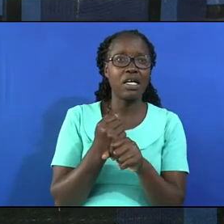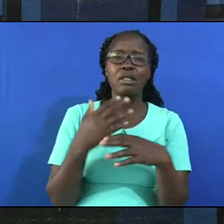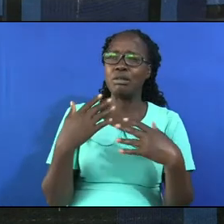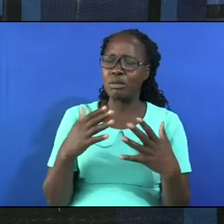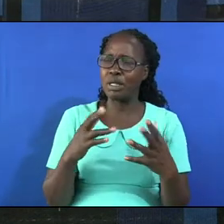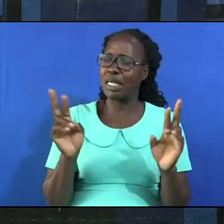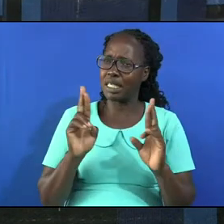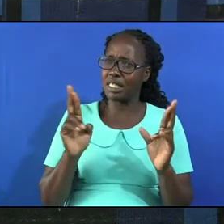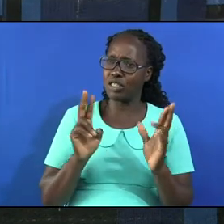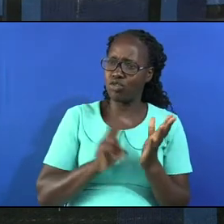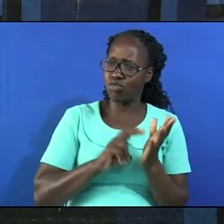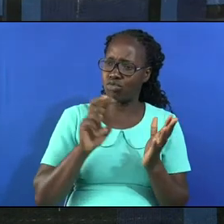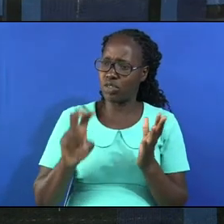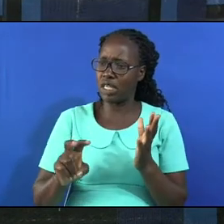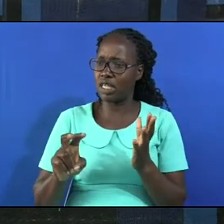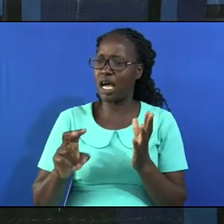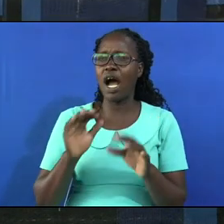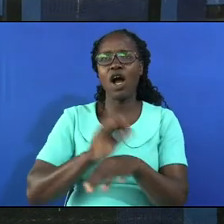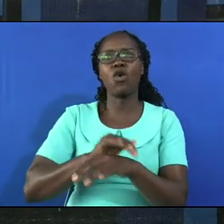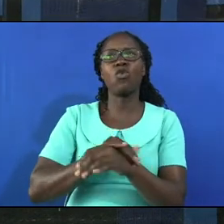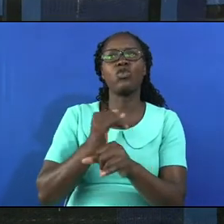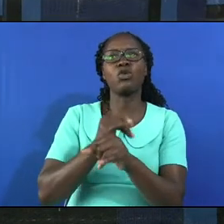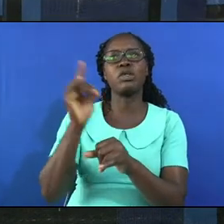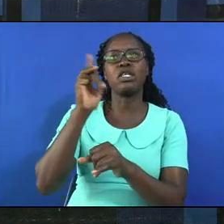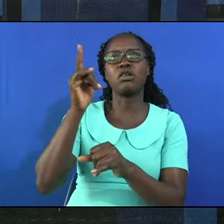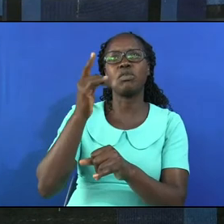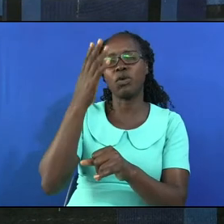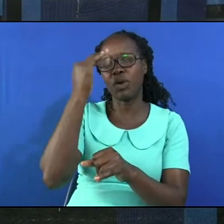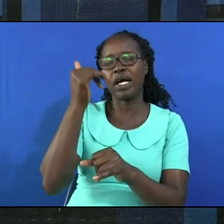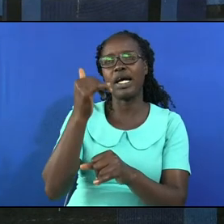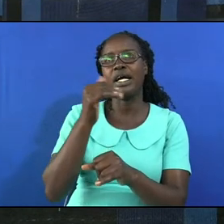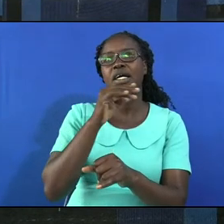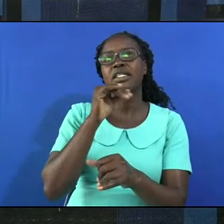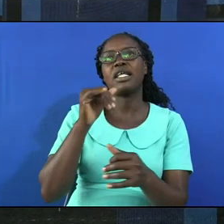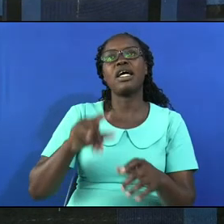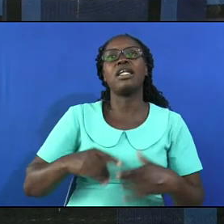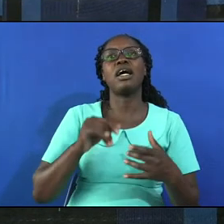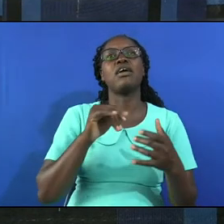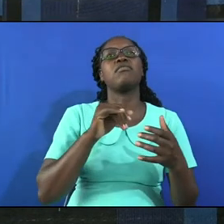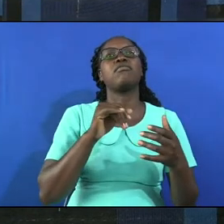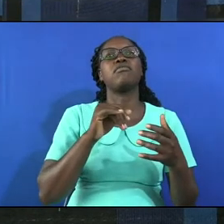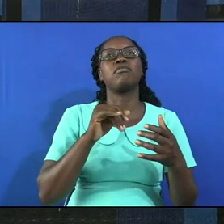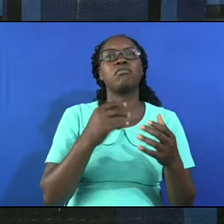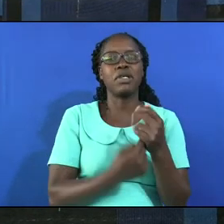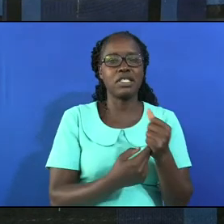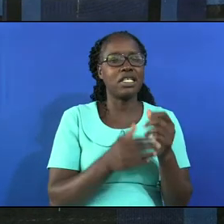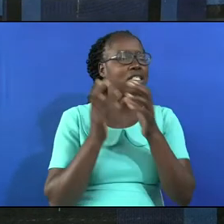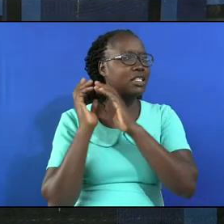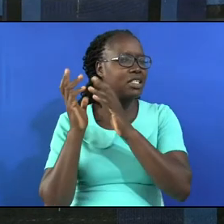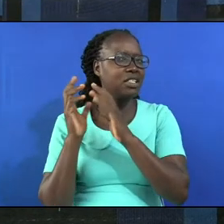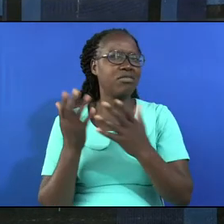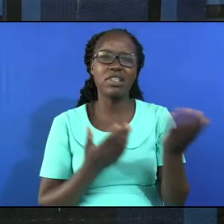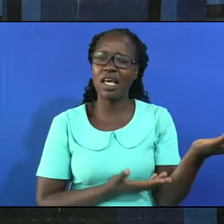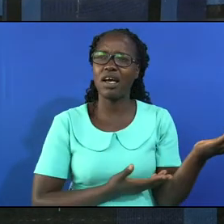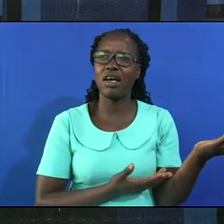to relocate from a good job in Nairobi because there is a prospective life partner in Kilifi.